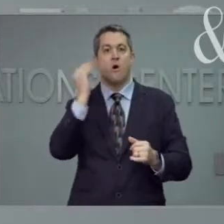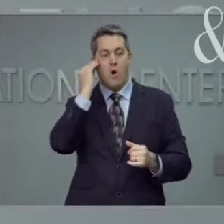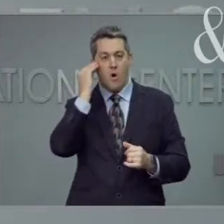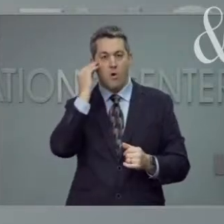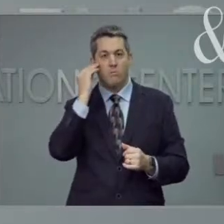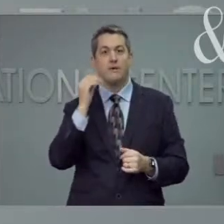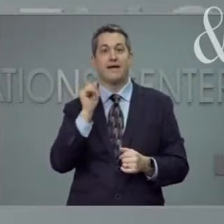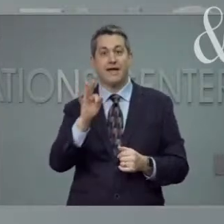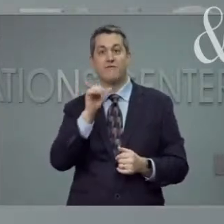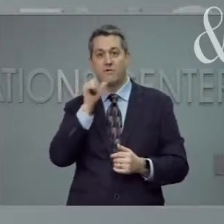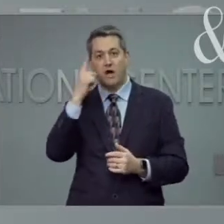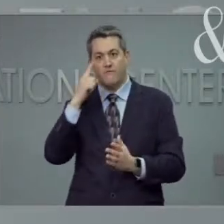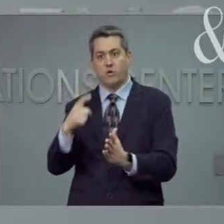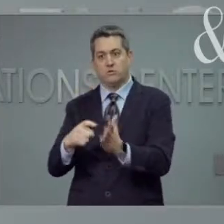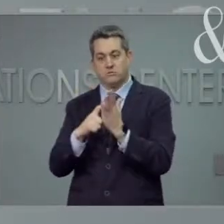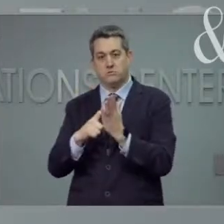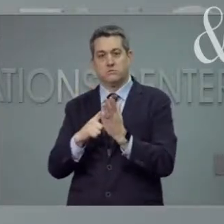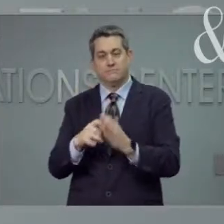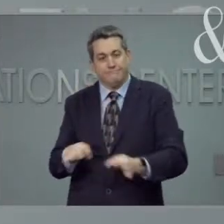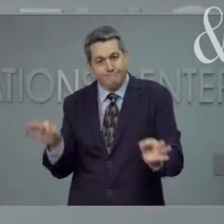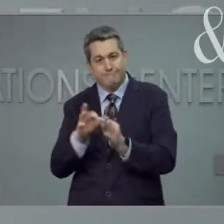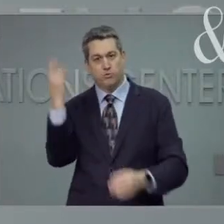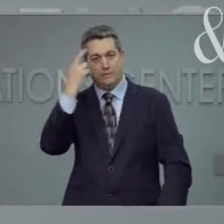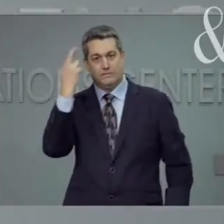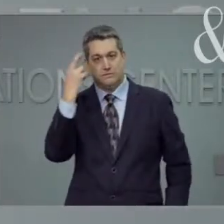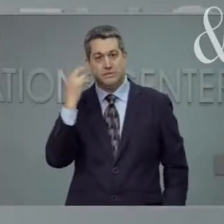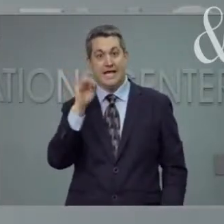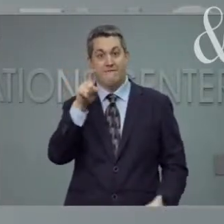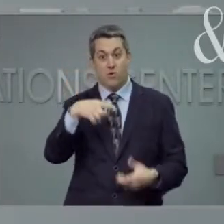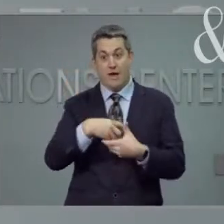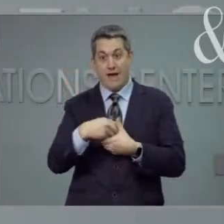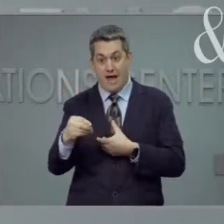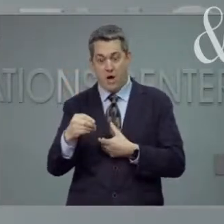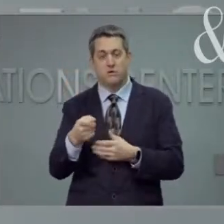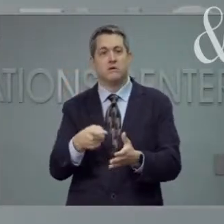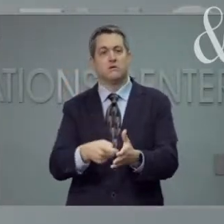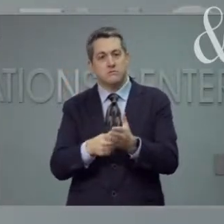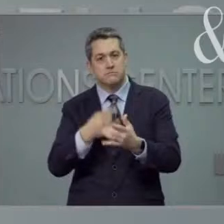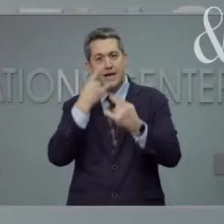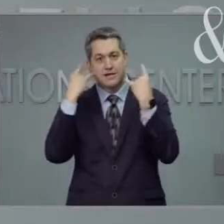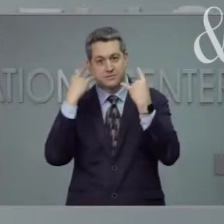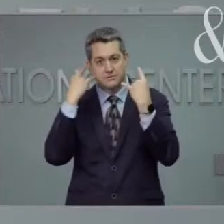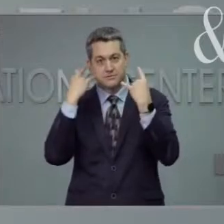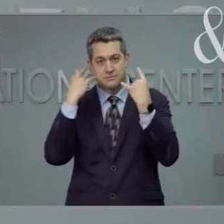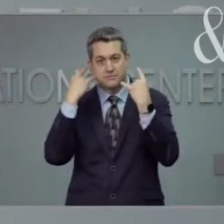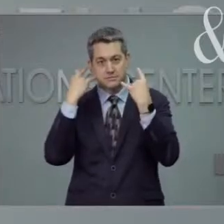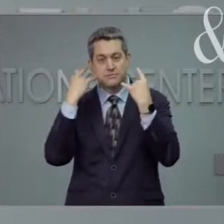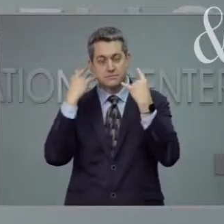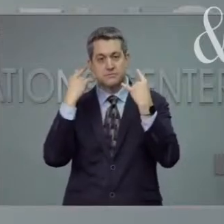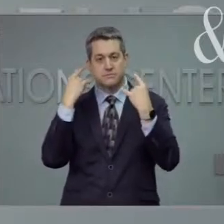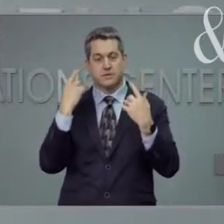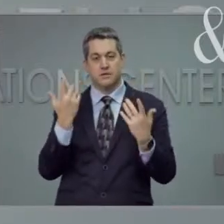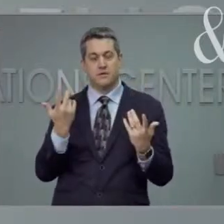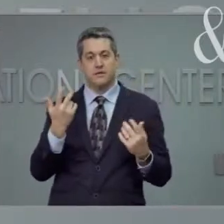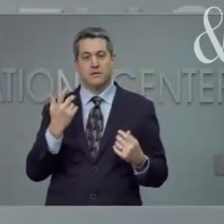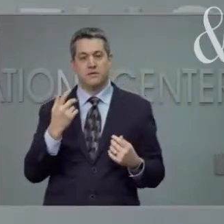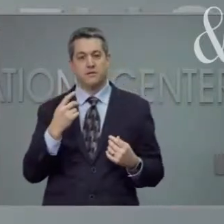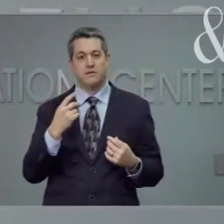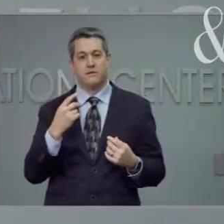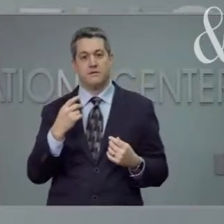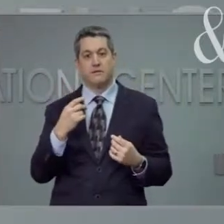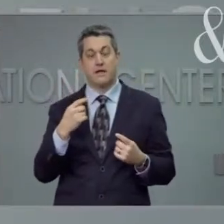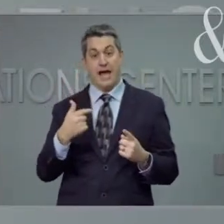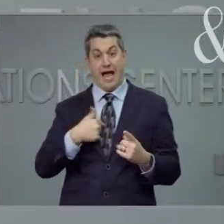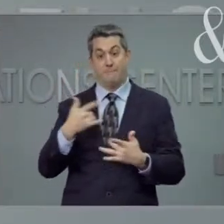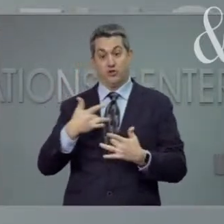for essential reasons. If you have to go out, you must wear a mask. This is the most worried